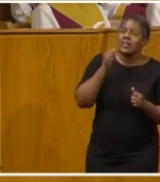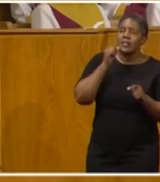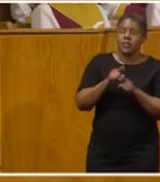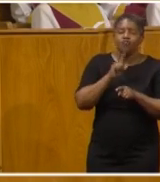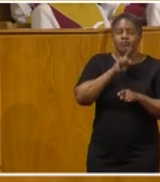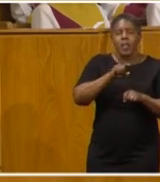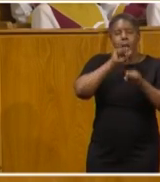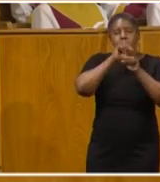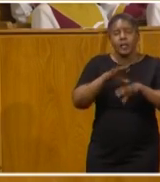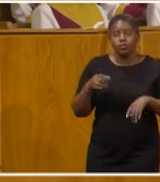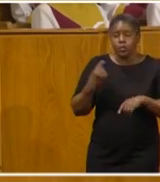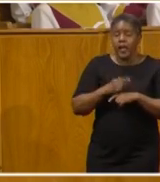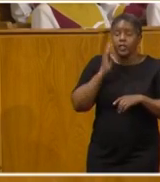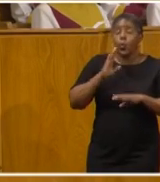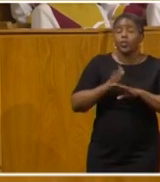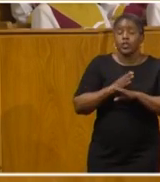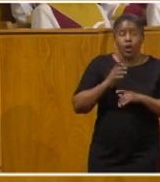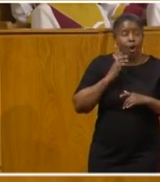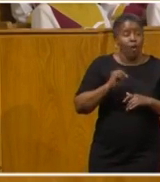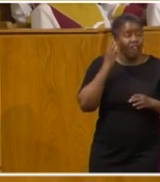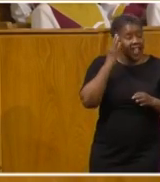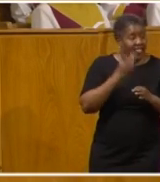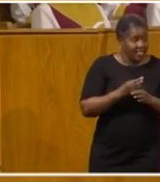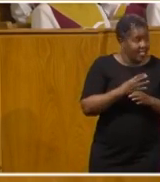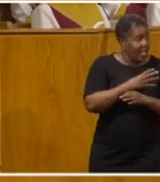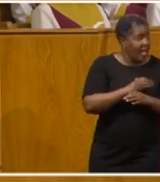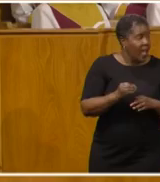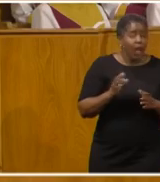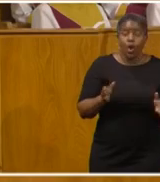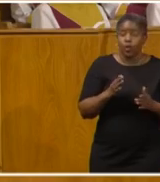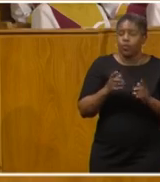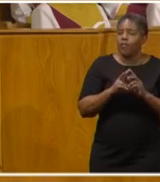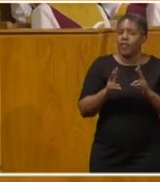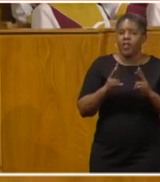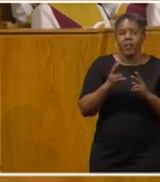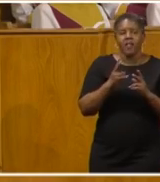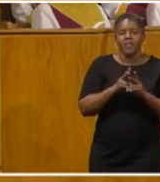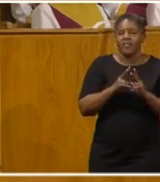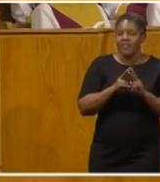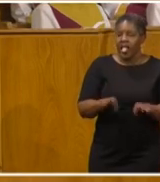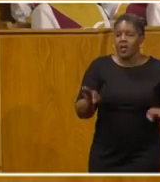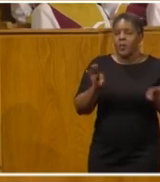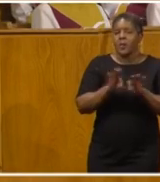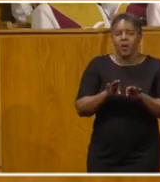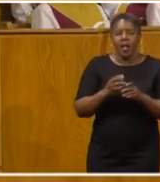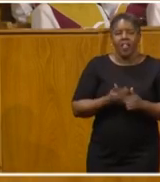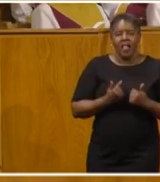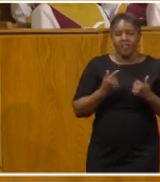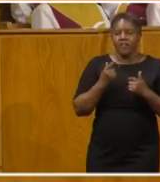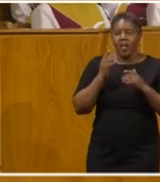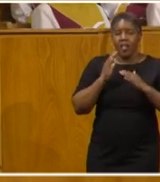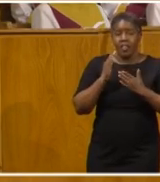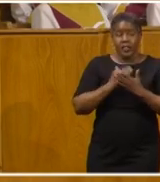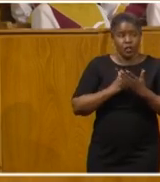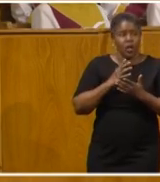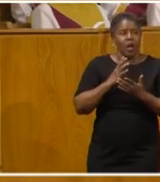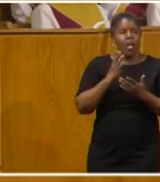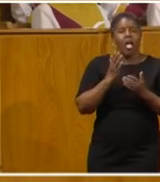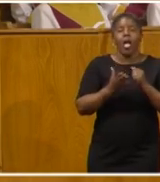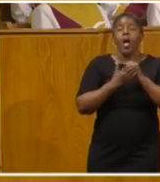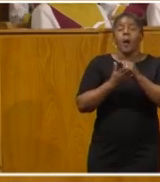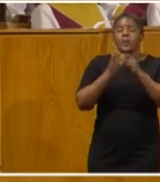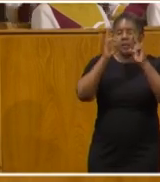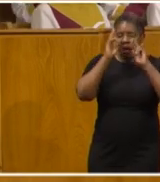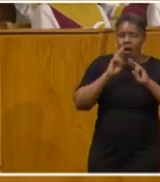today that she's going to share her walk of faith and encourage us through some very valuable life lessons. Alfred, would you help me honor our own Sister